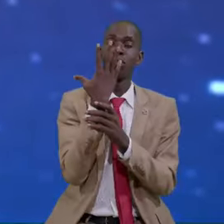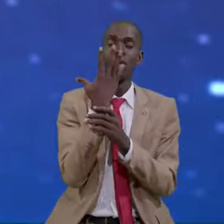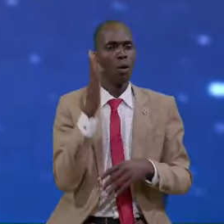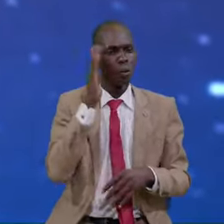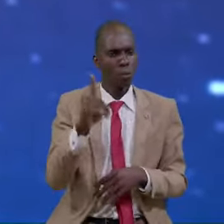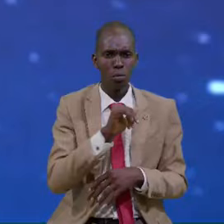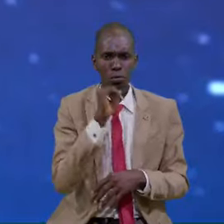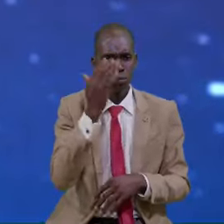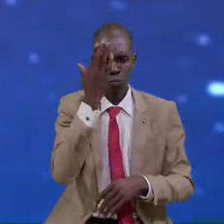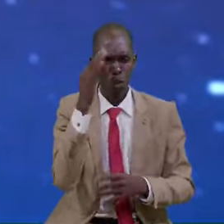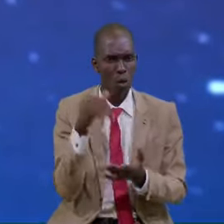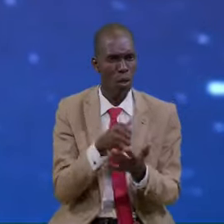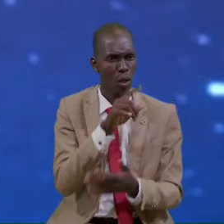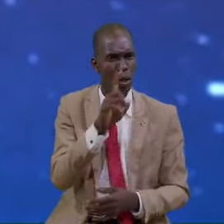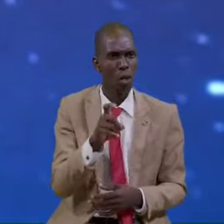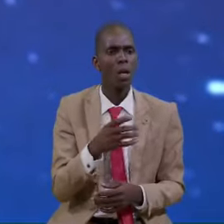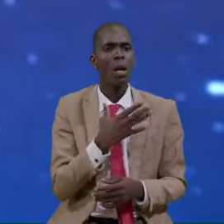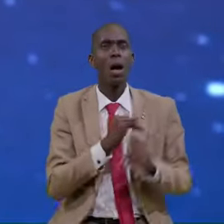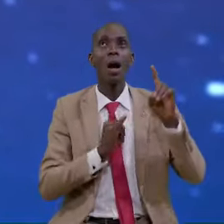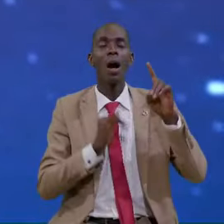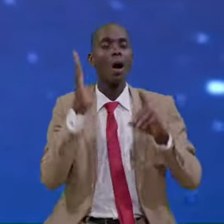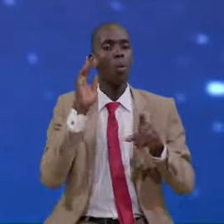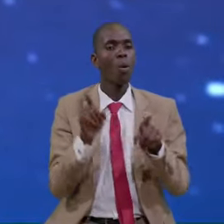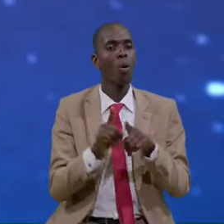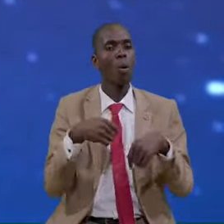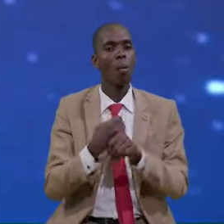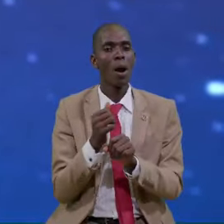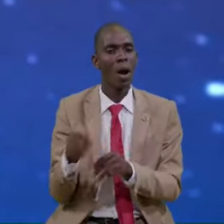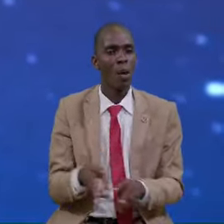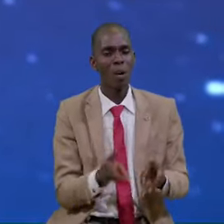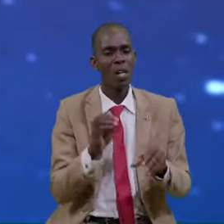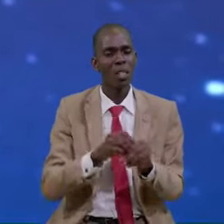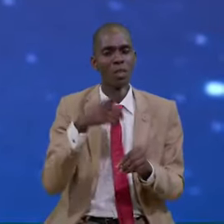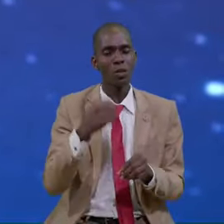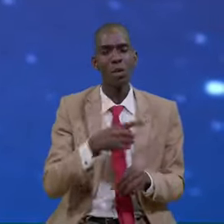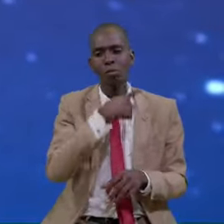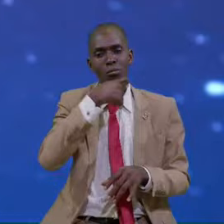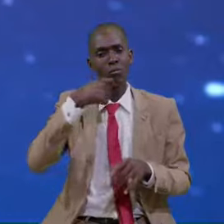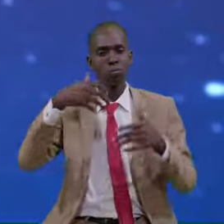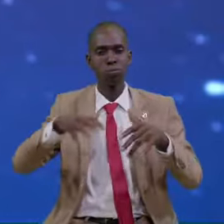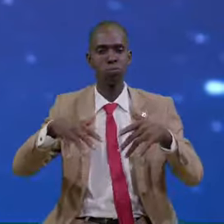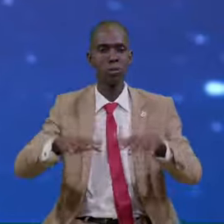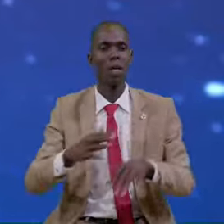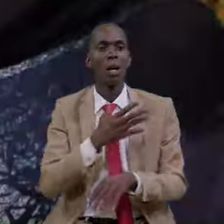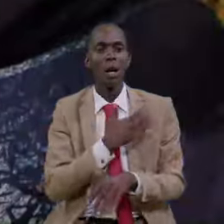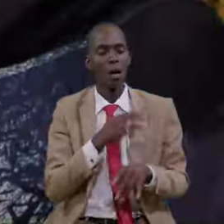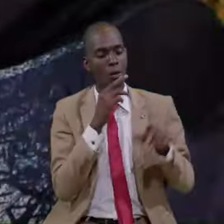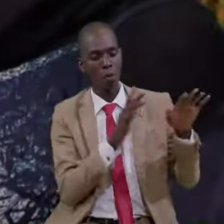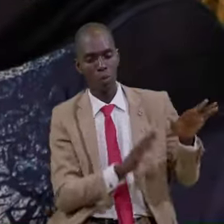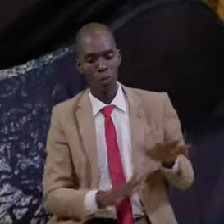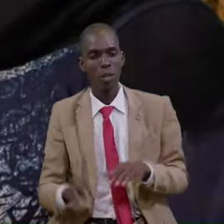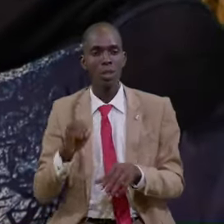it? I will even make a way in your wilderness and rivers in